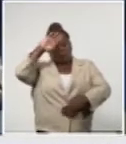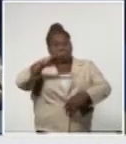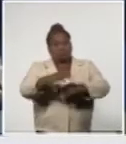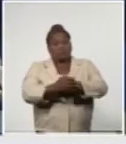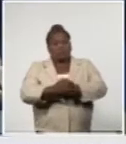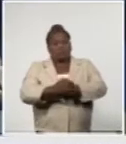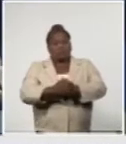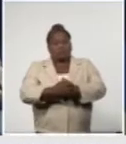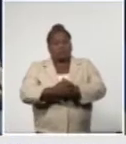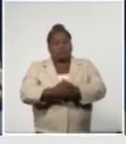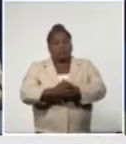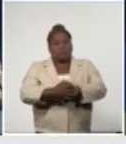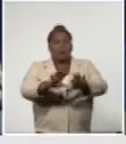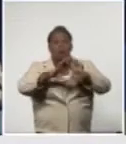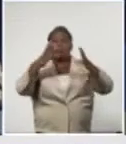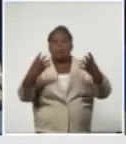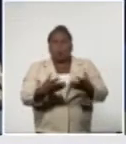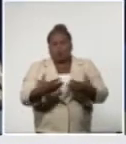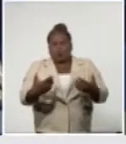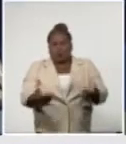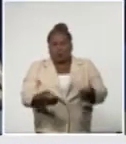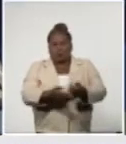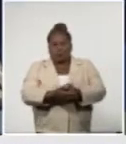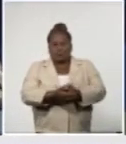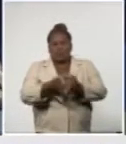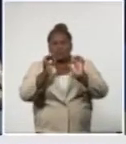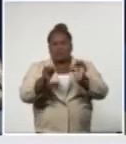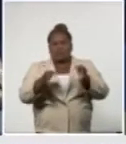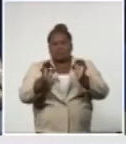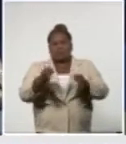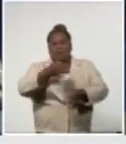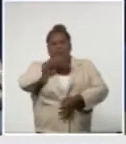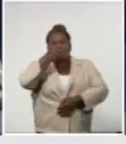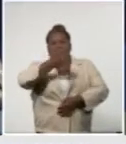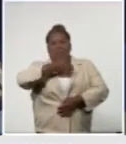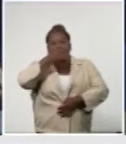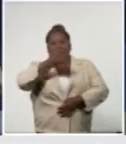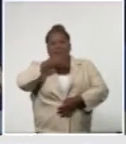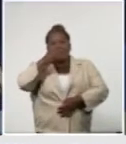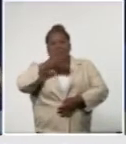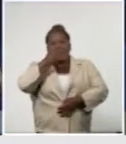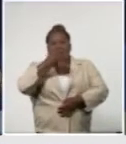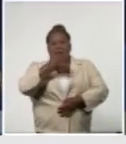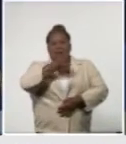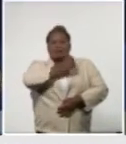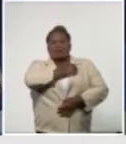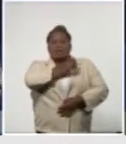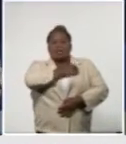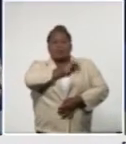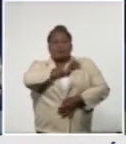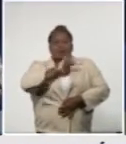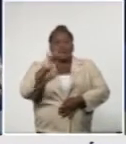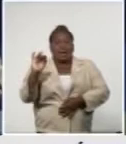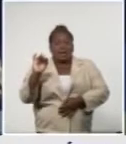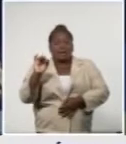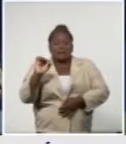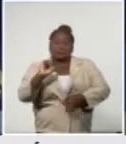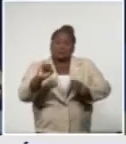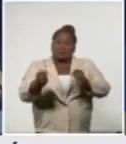In the region of the Americas, it has 19 countries with higher lethality, and in the world, 94 countries with higher incidence.